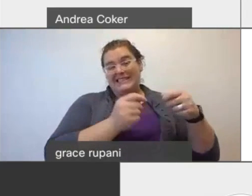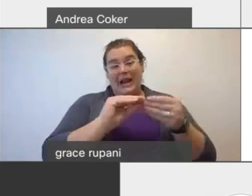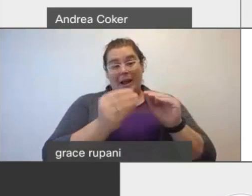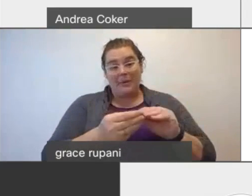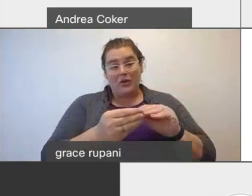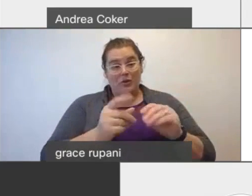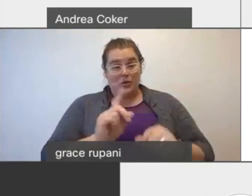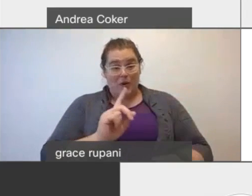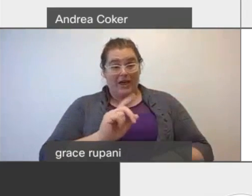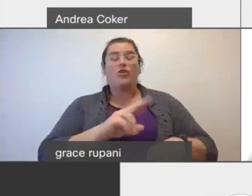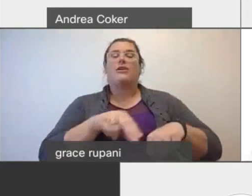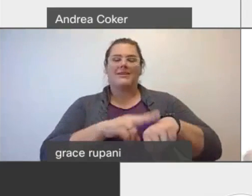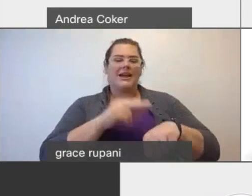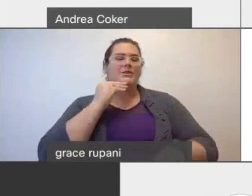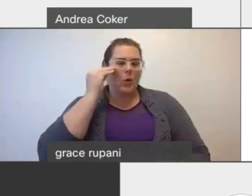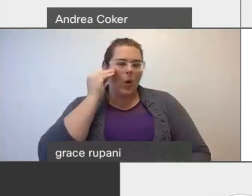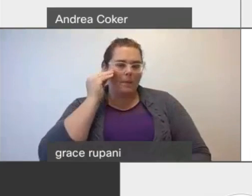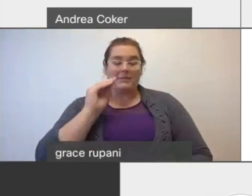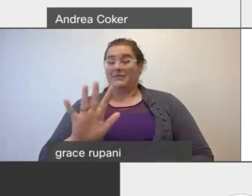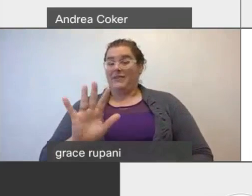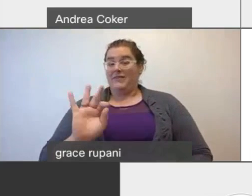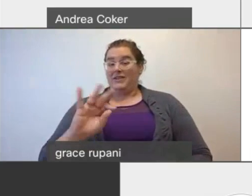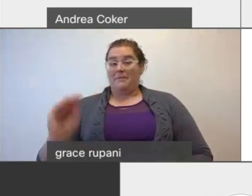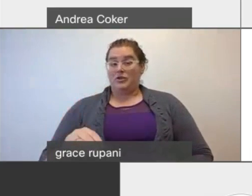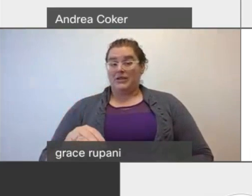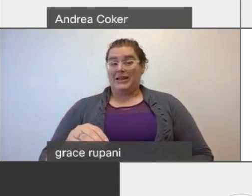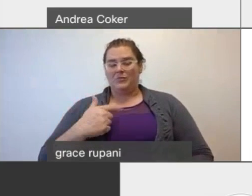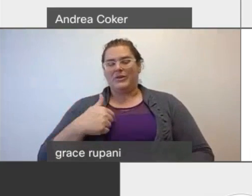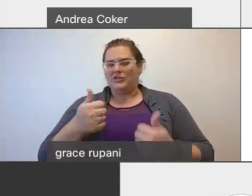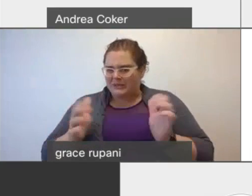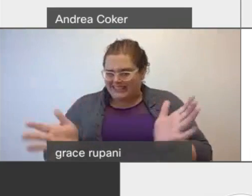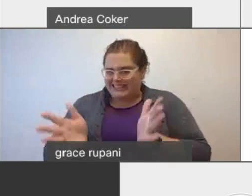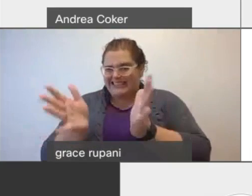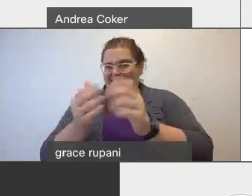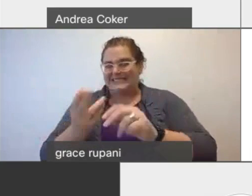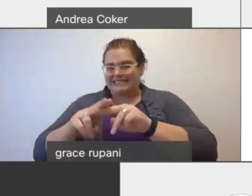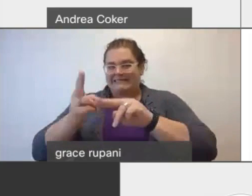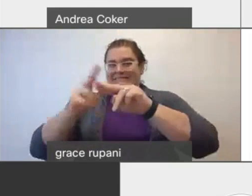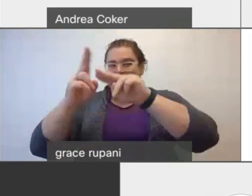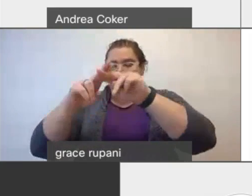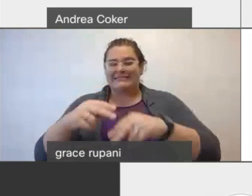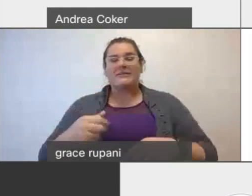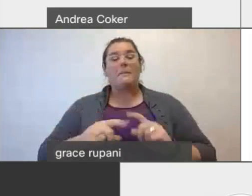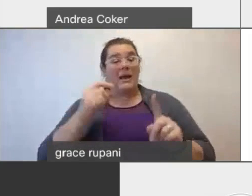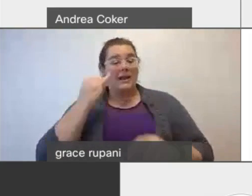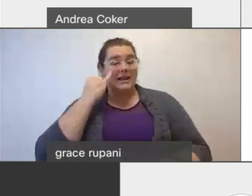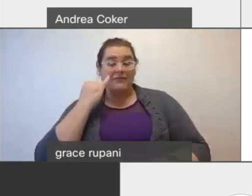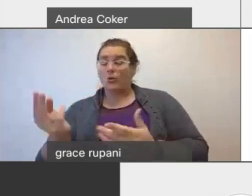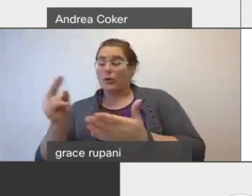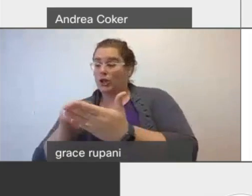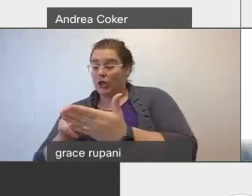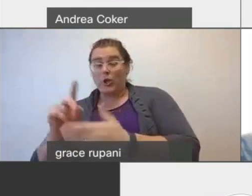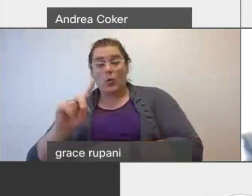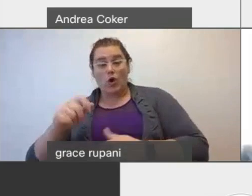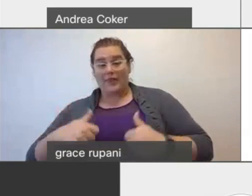where we're at 59%. But when we look at where those people live and compare that to sort of